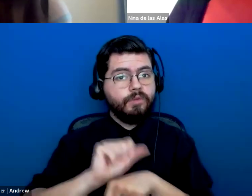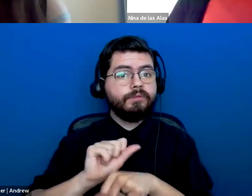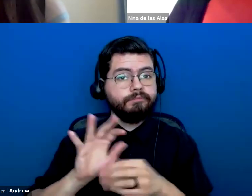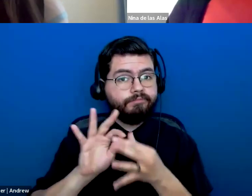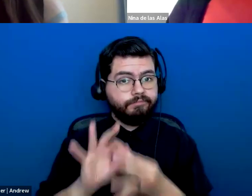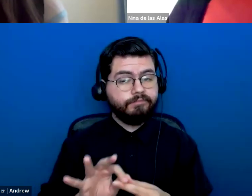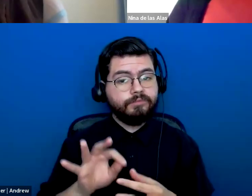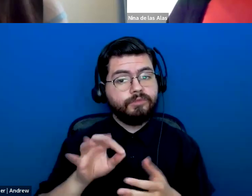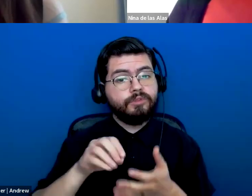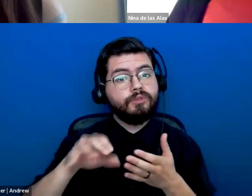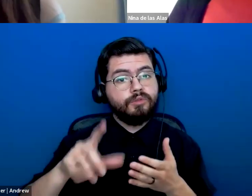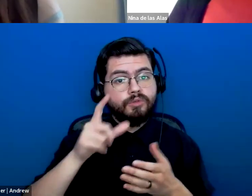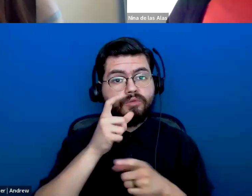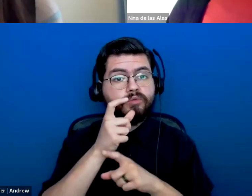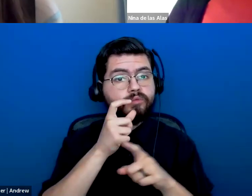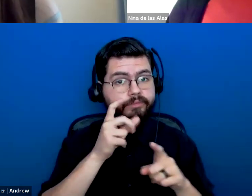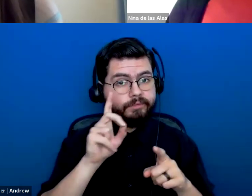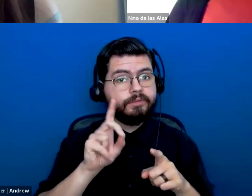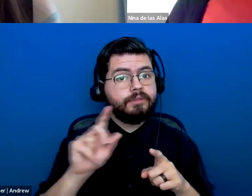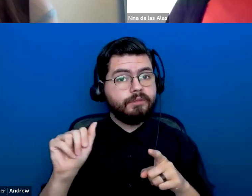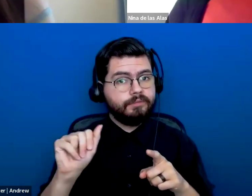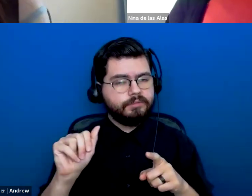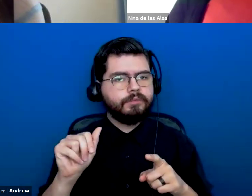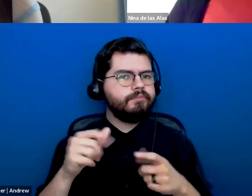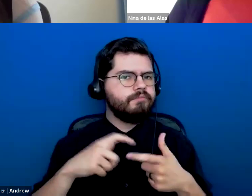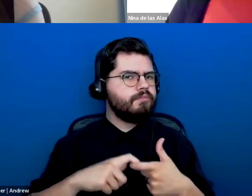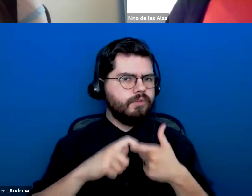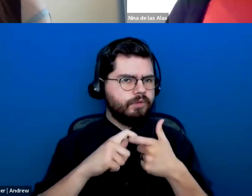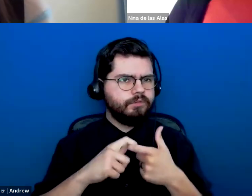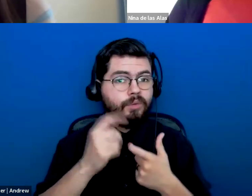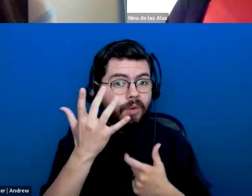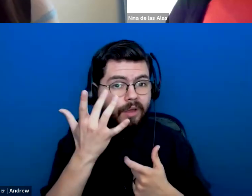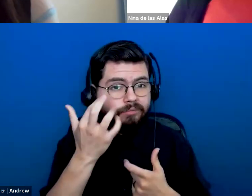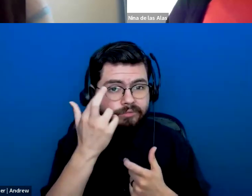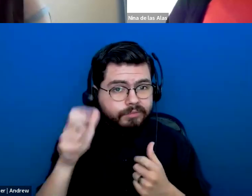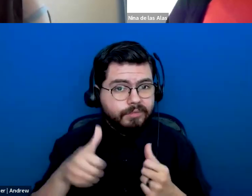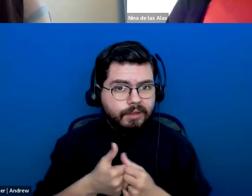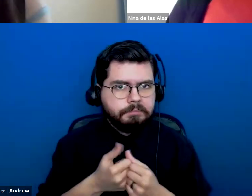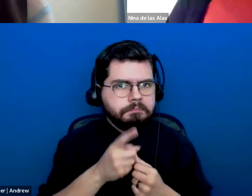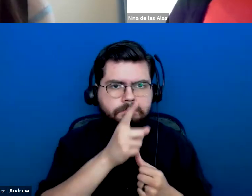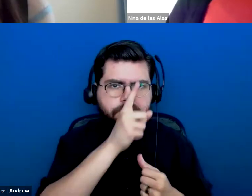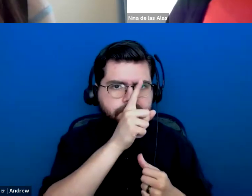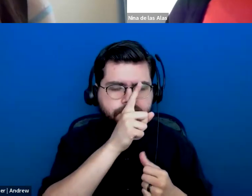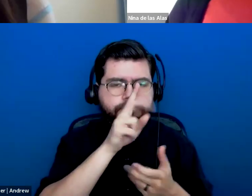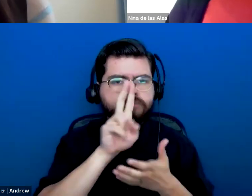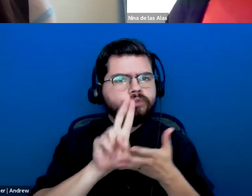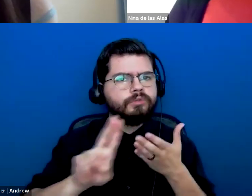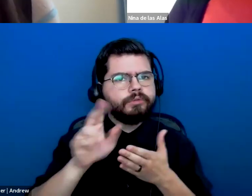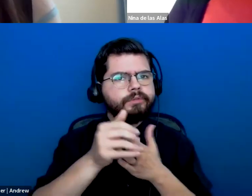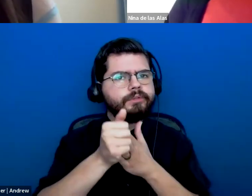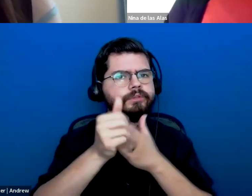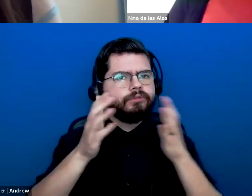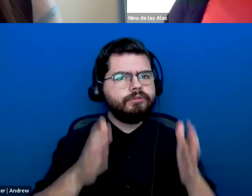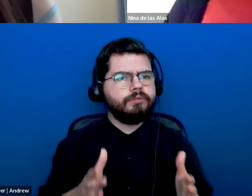students with disability has been paused for some unspoken reason because the university leadership are kind of